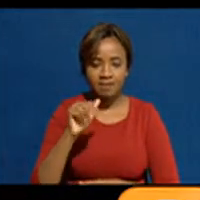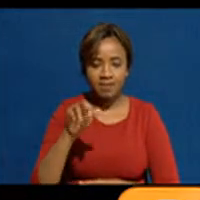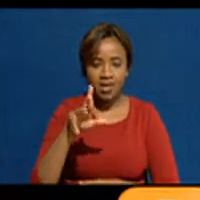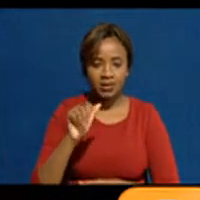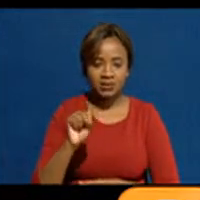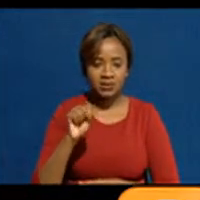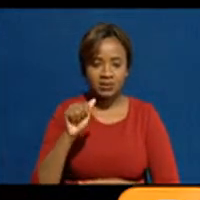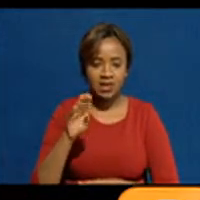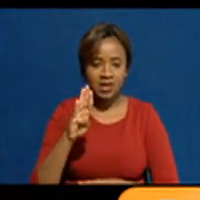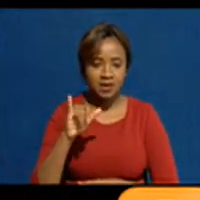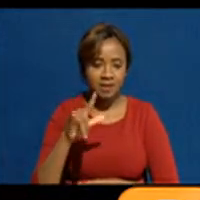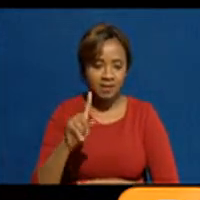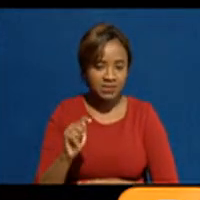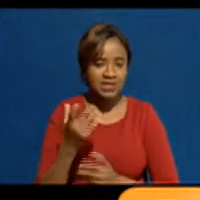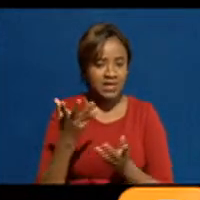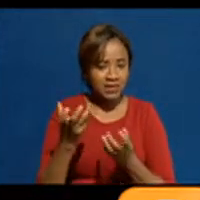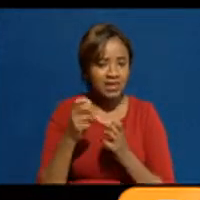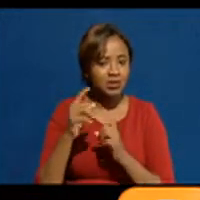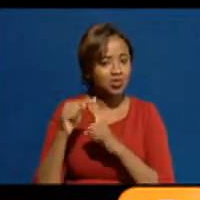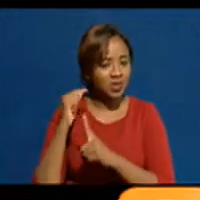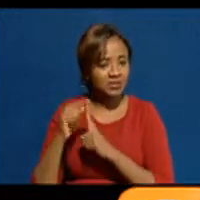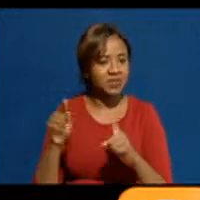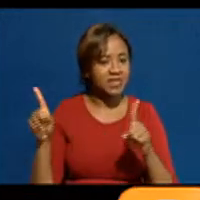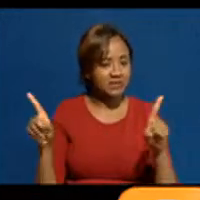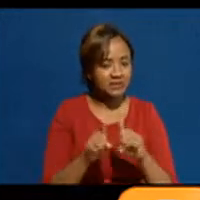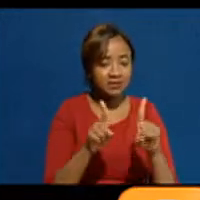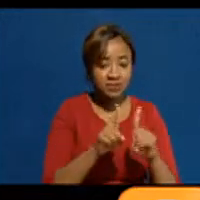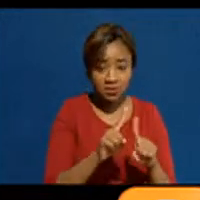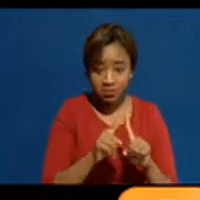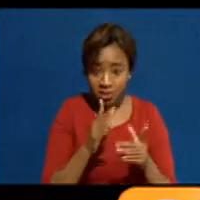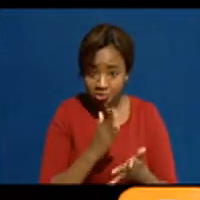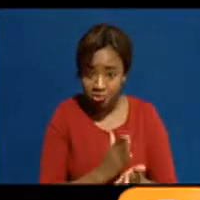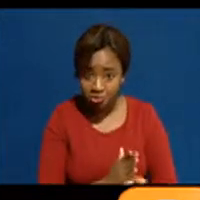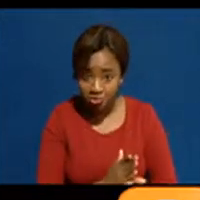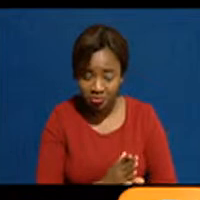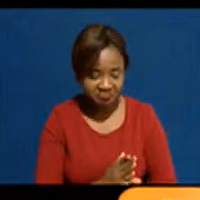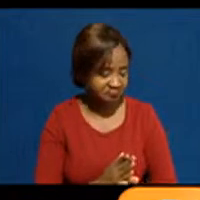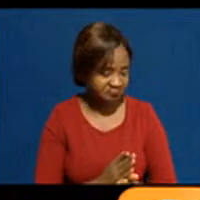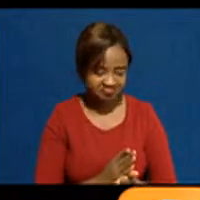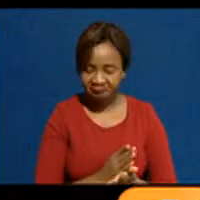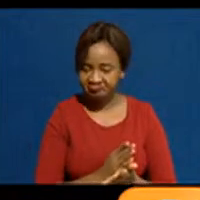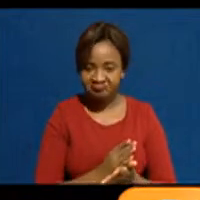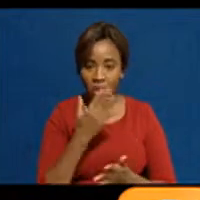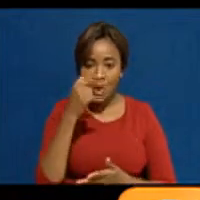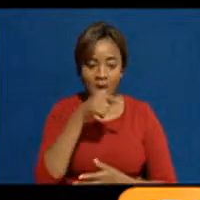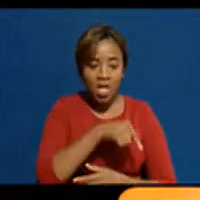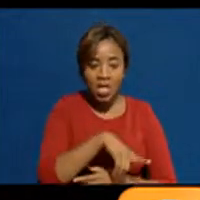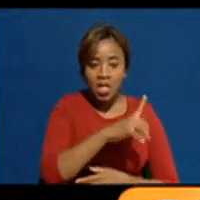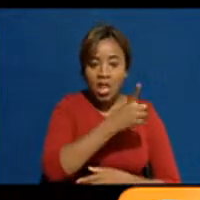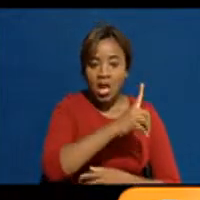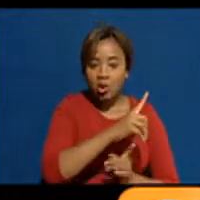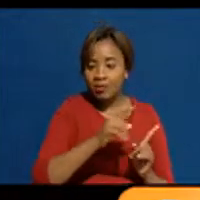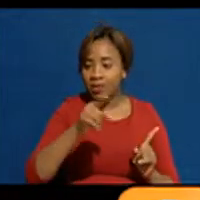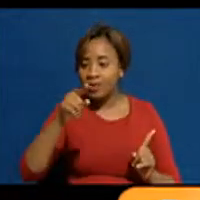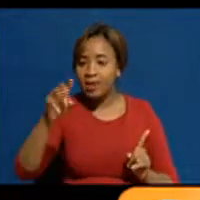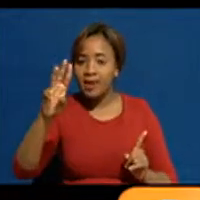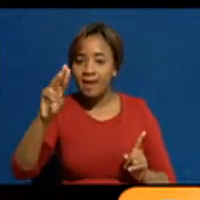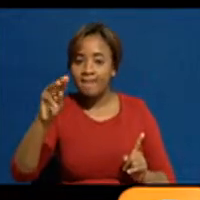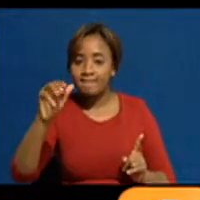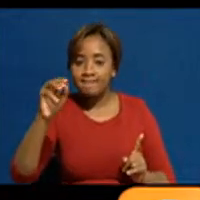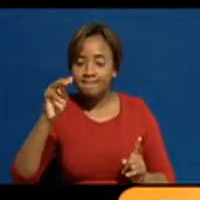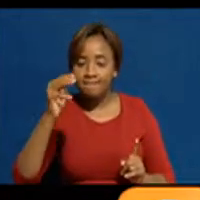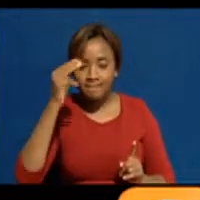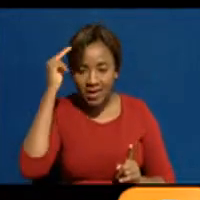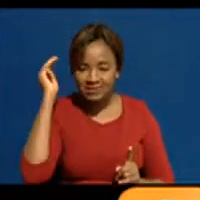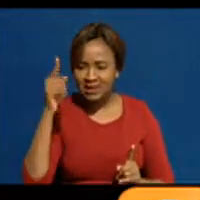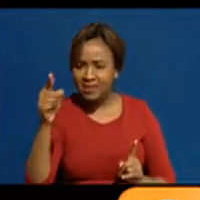be experiencing the same experience. But is it so, Victoria? No. Why? Because a child who is in